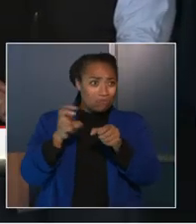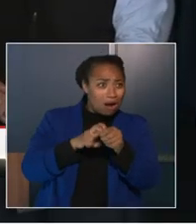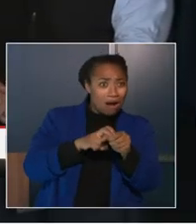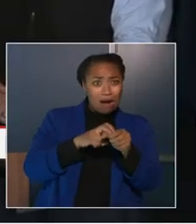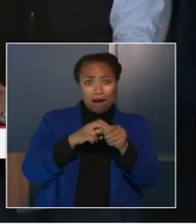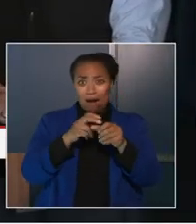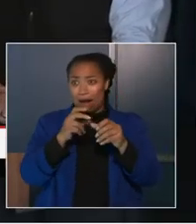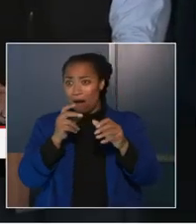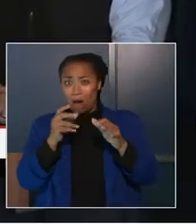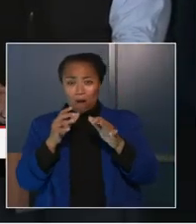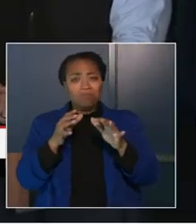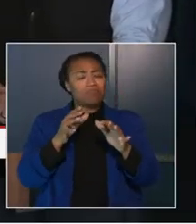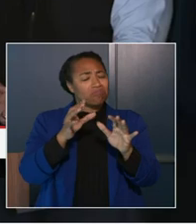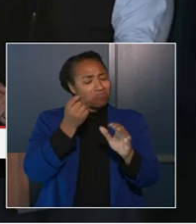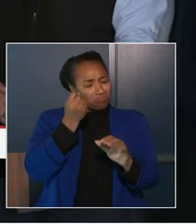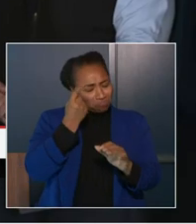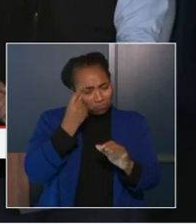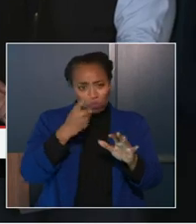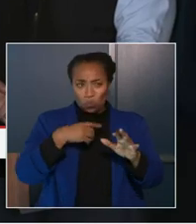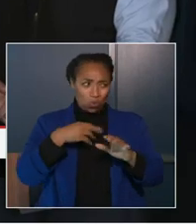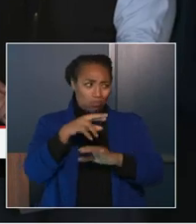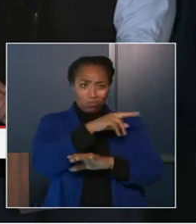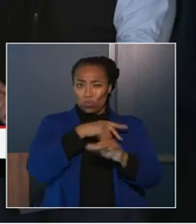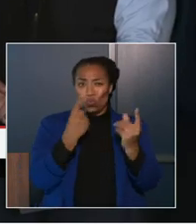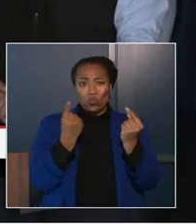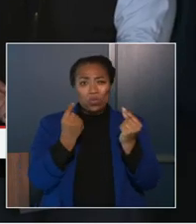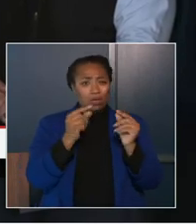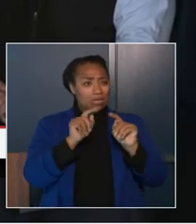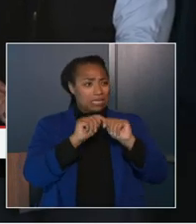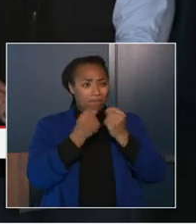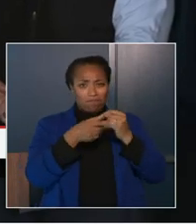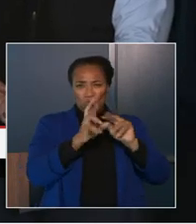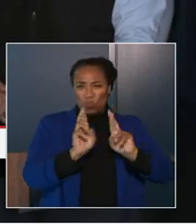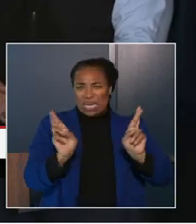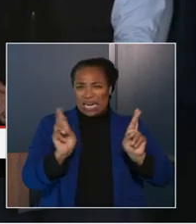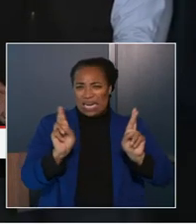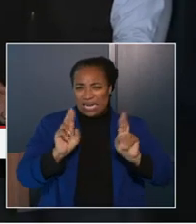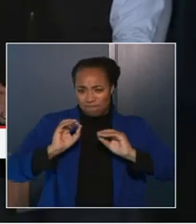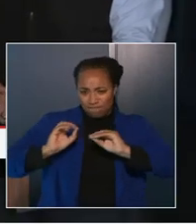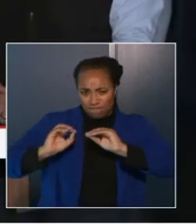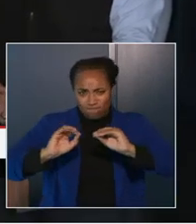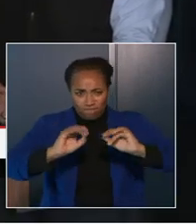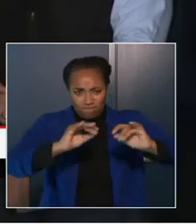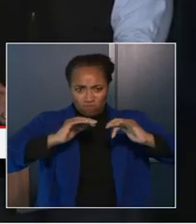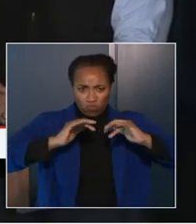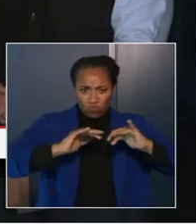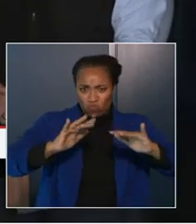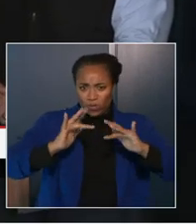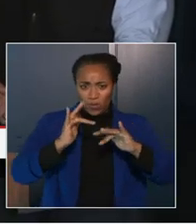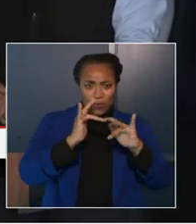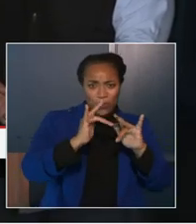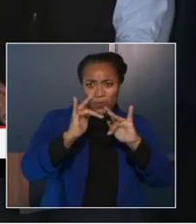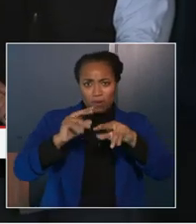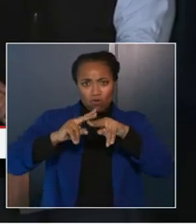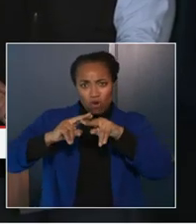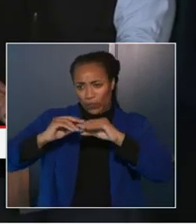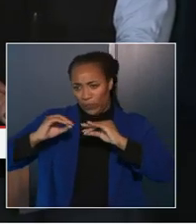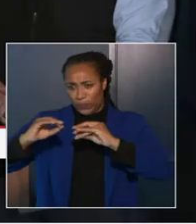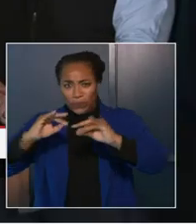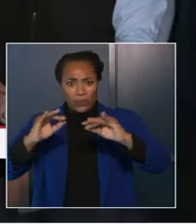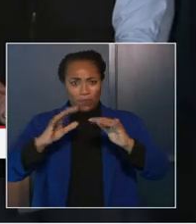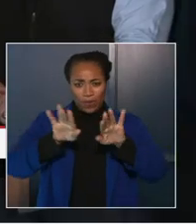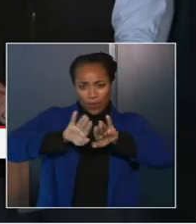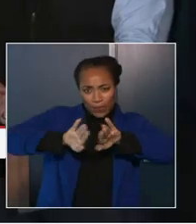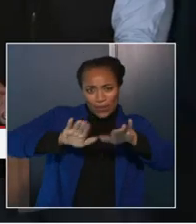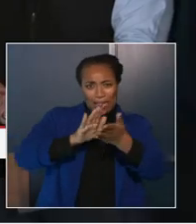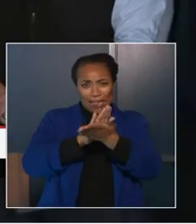think people should expect some reduced service out there tomorrow, especially during the heaviest parts of the day. On Metro Access, we've already proactively encouraged